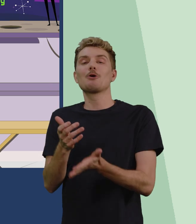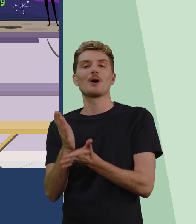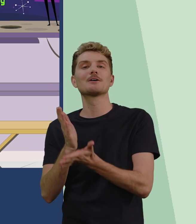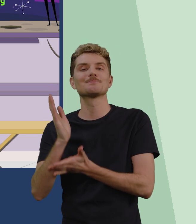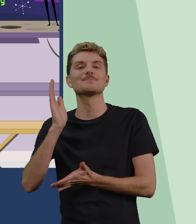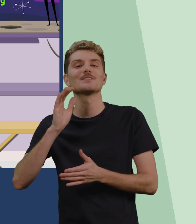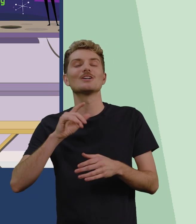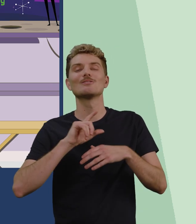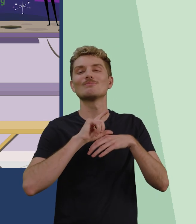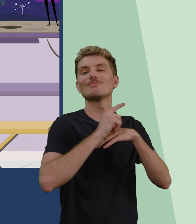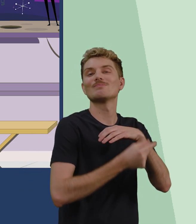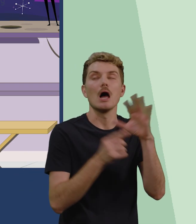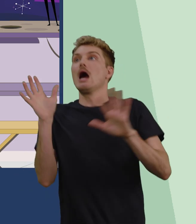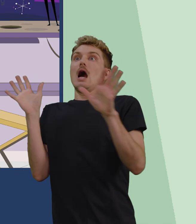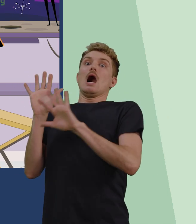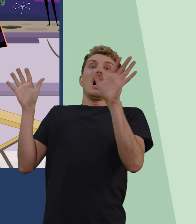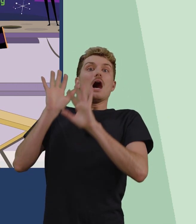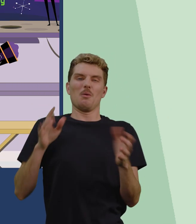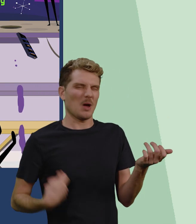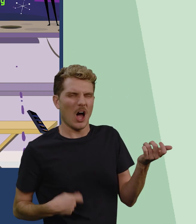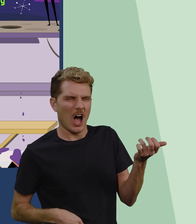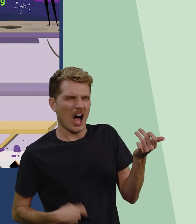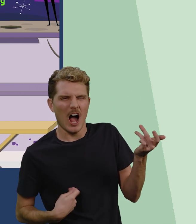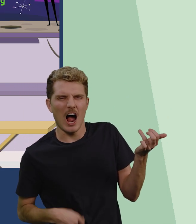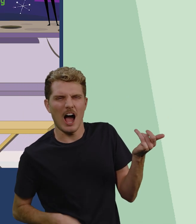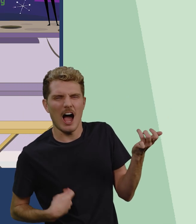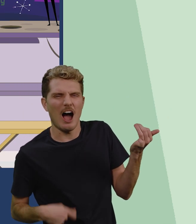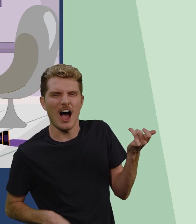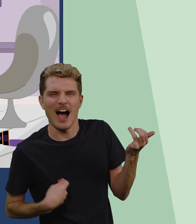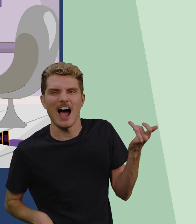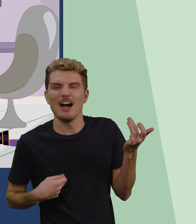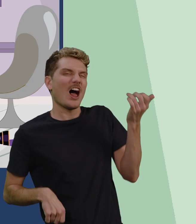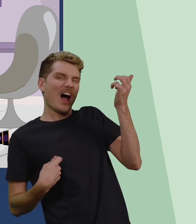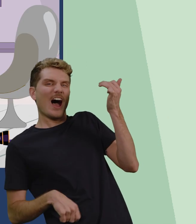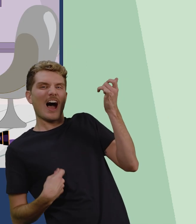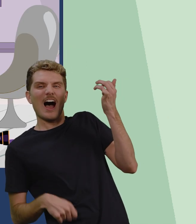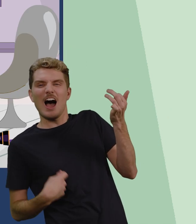Okay, to Saturn, then the Huh?